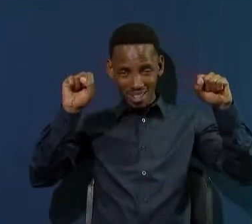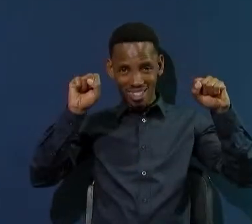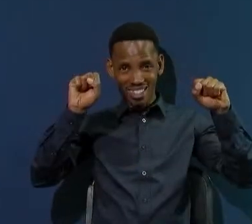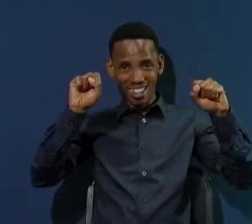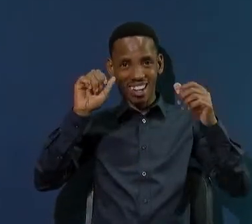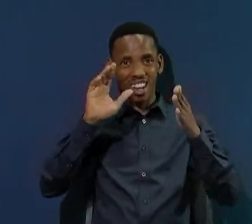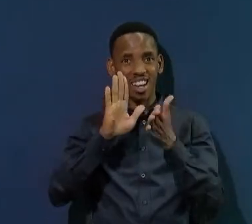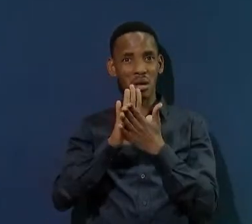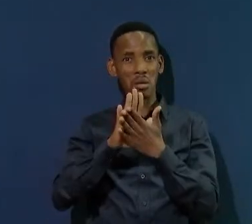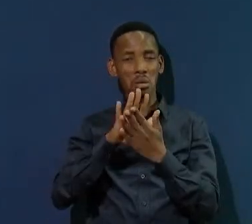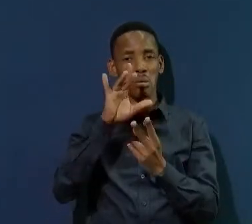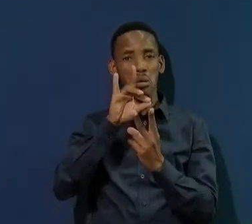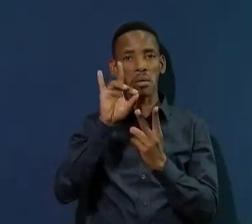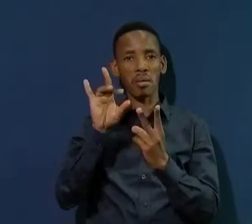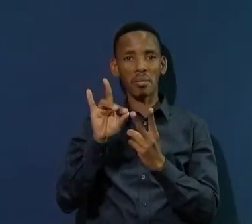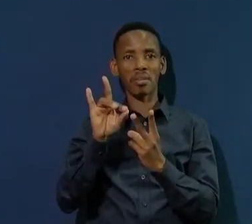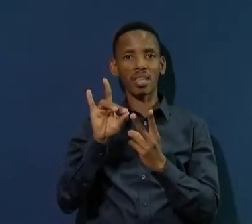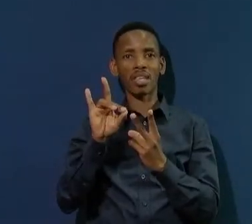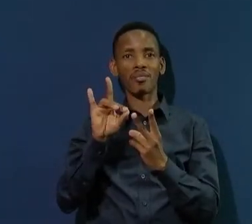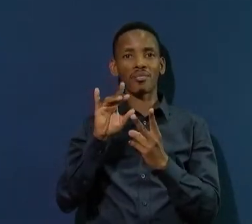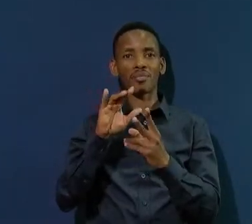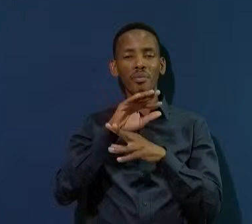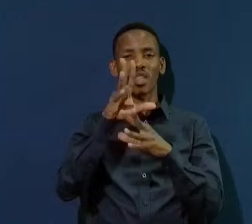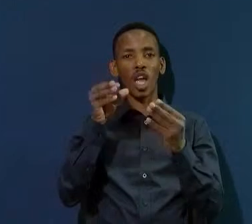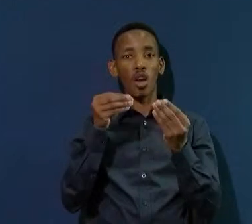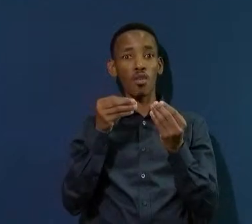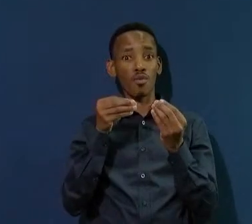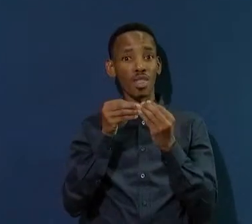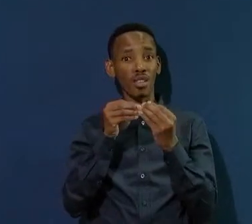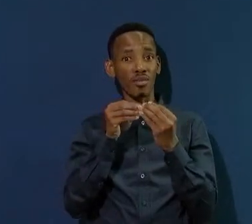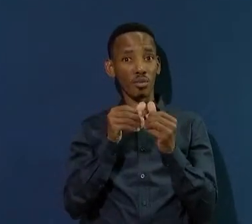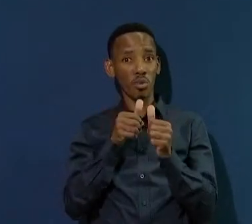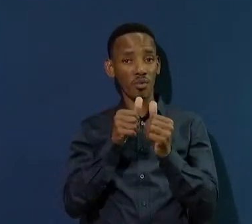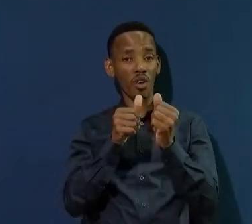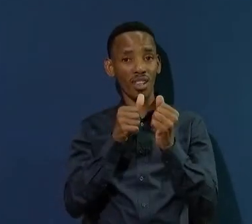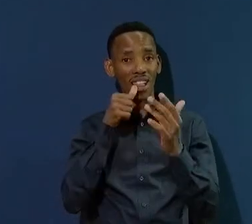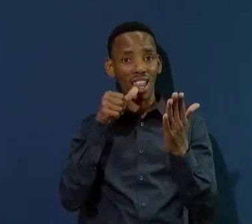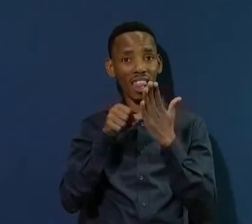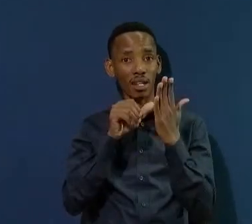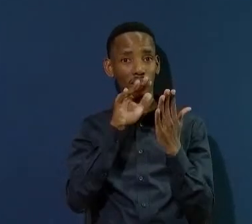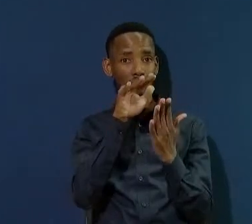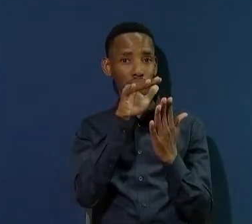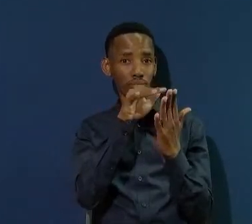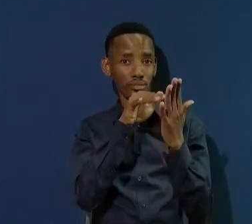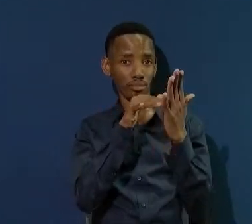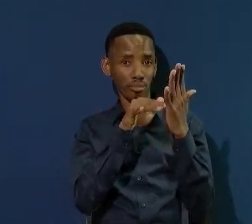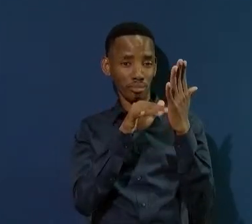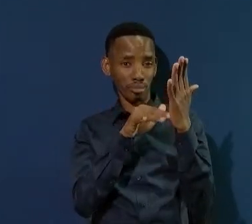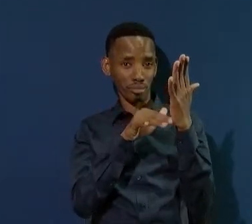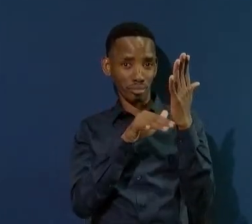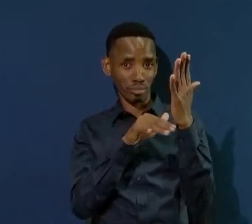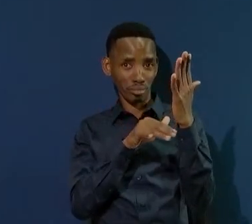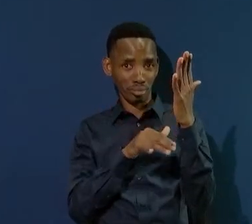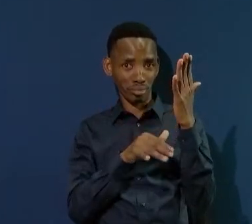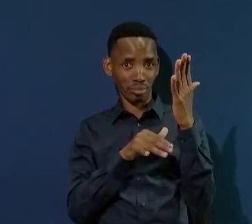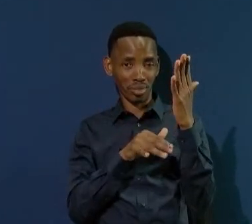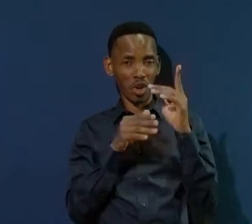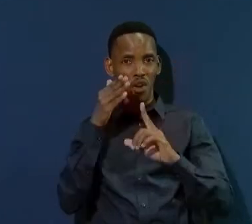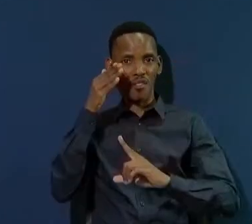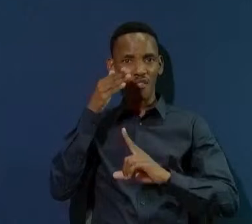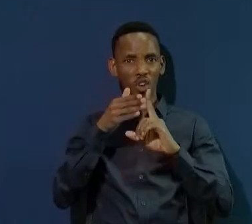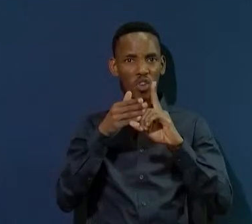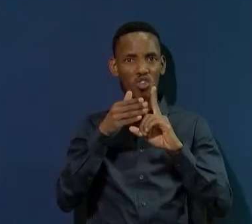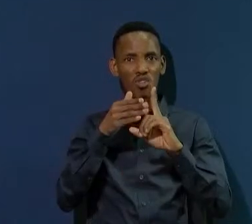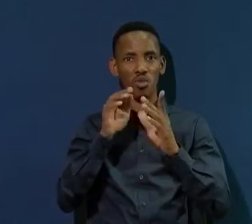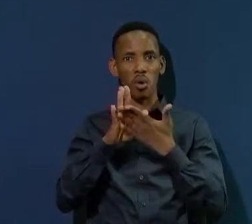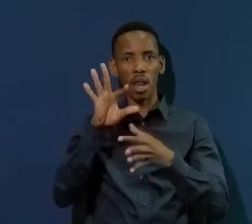everything is followed to the letter with regards to the provisions of the Electoral Act. There are